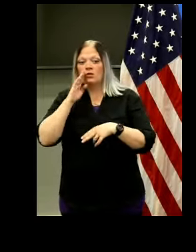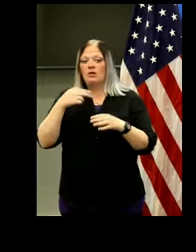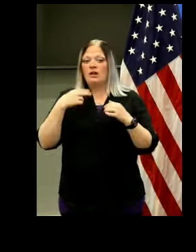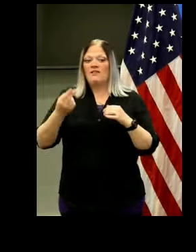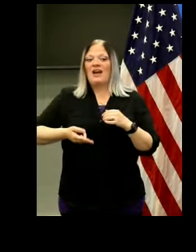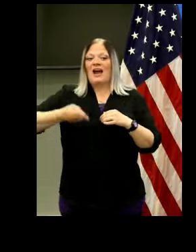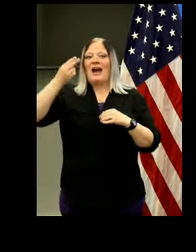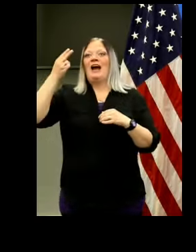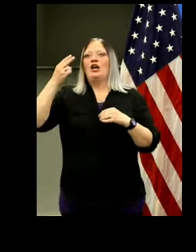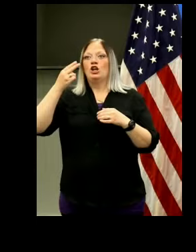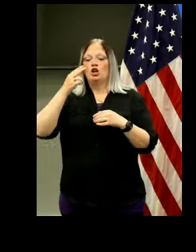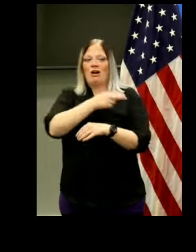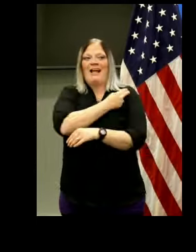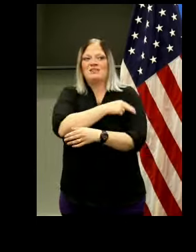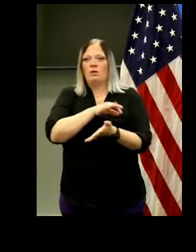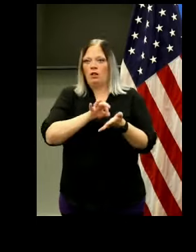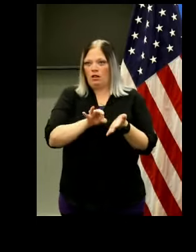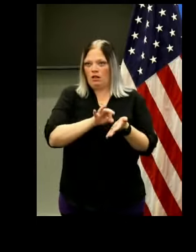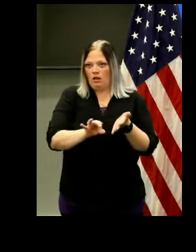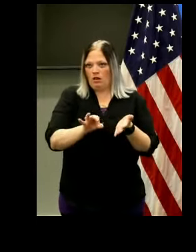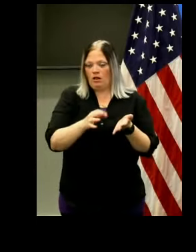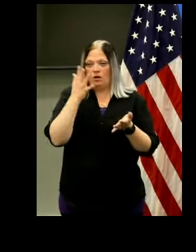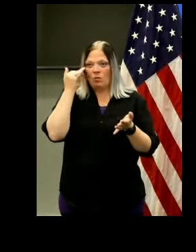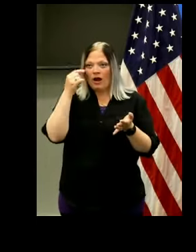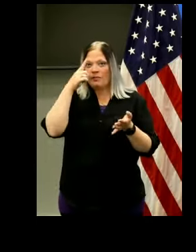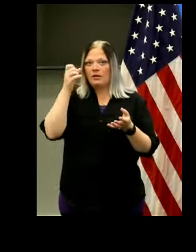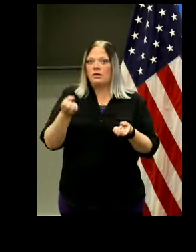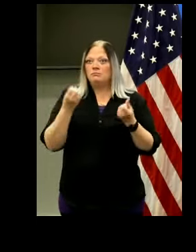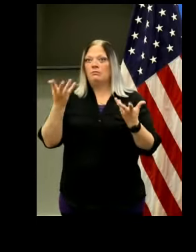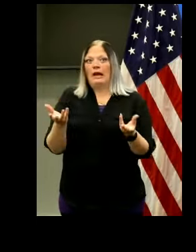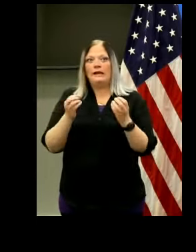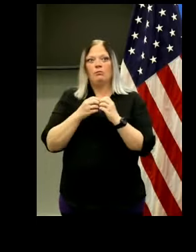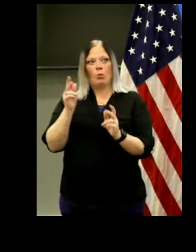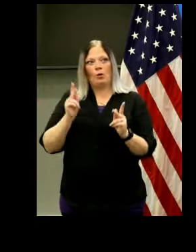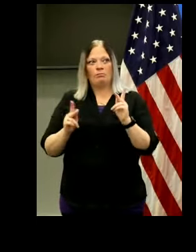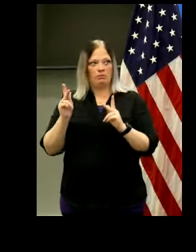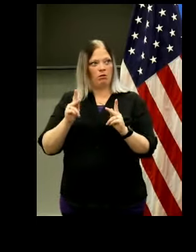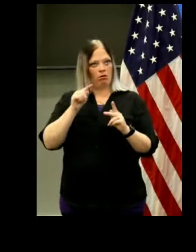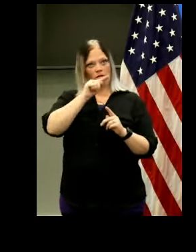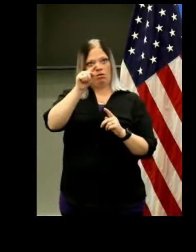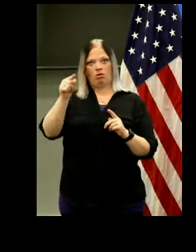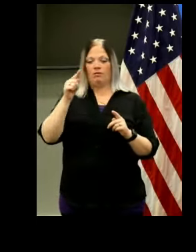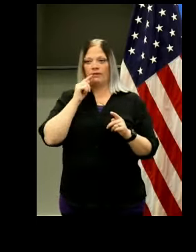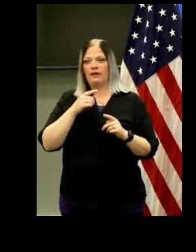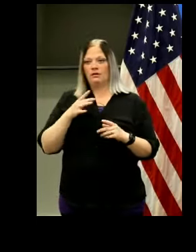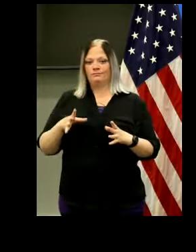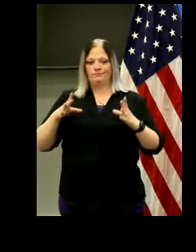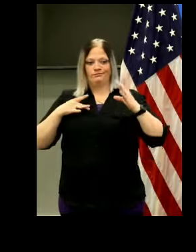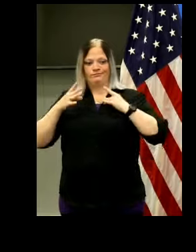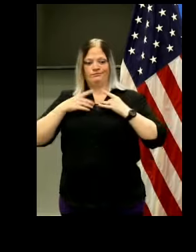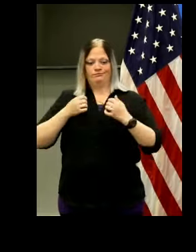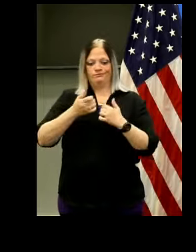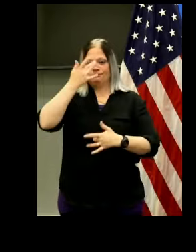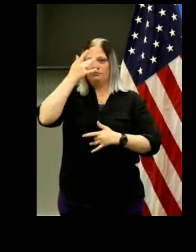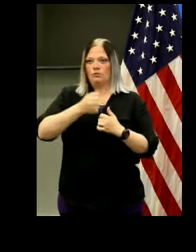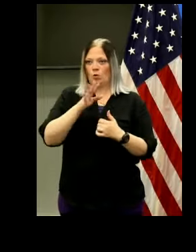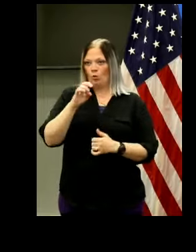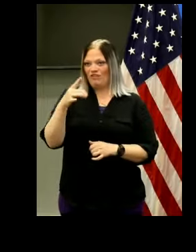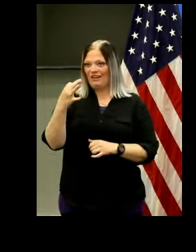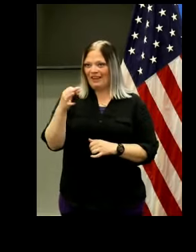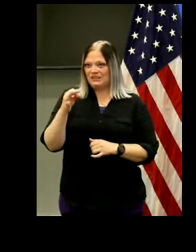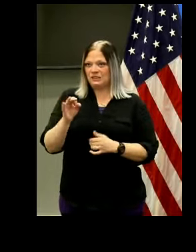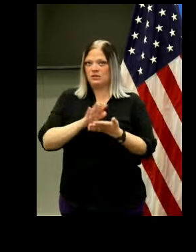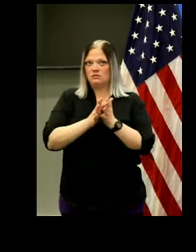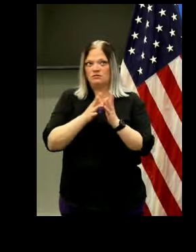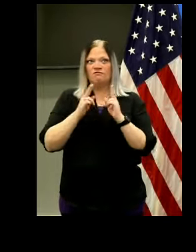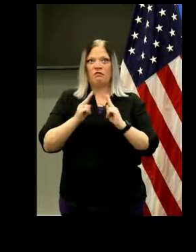higher hospital census, and that's because we're going to have a lot more people in our community who are contracting COVID-19 and becoming very,